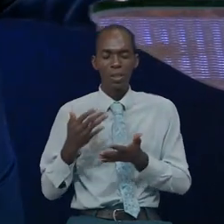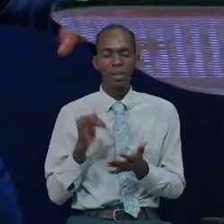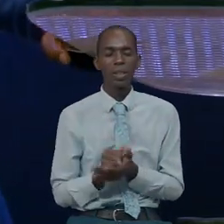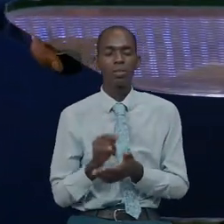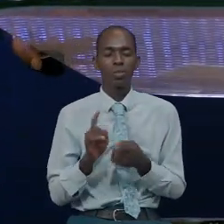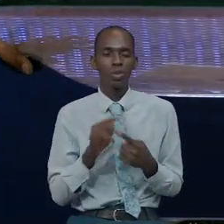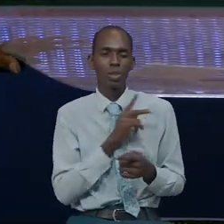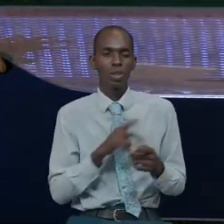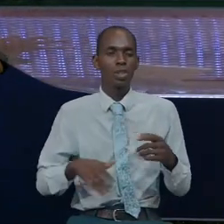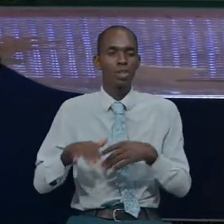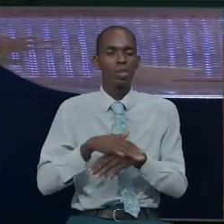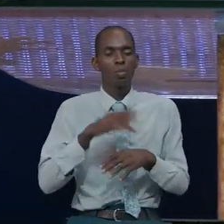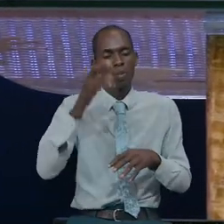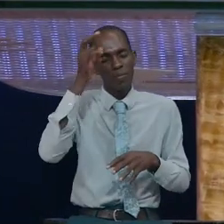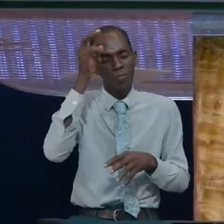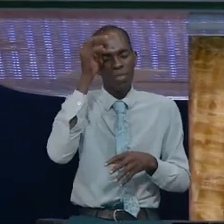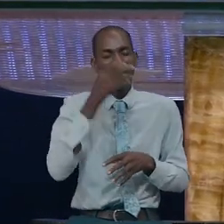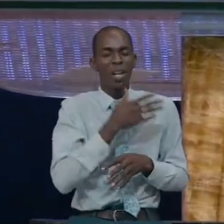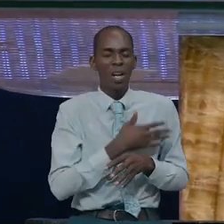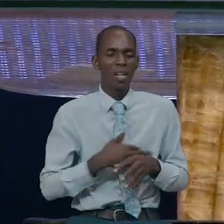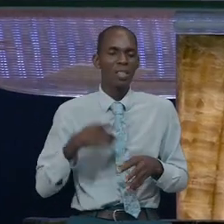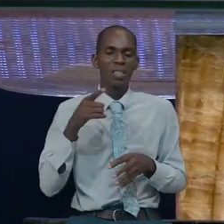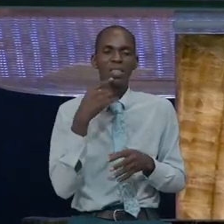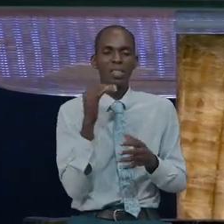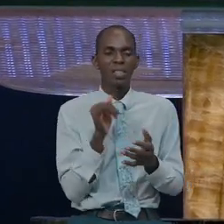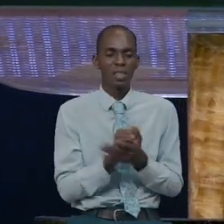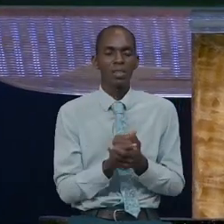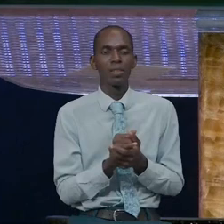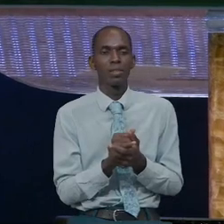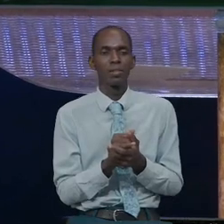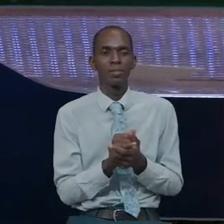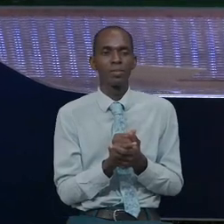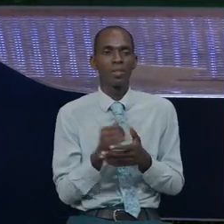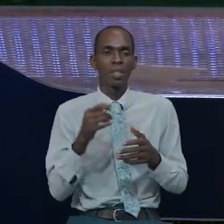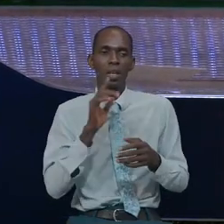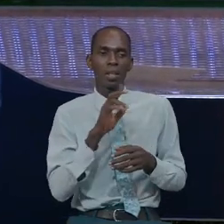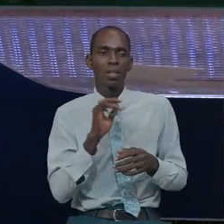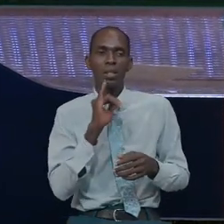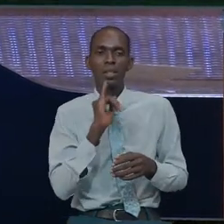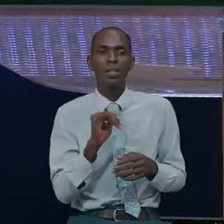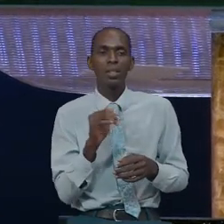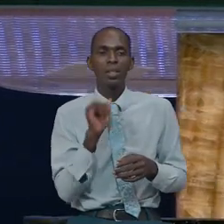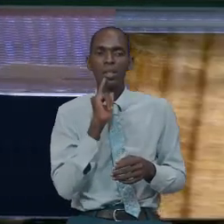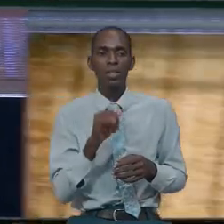of God, and he said he is an enemy of God. It tells us in